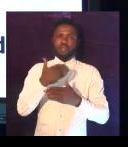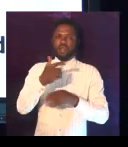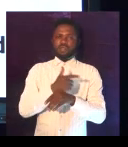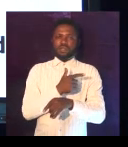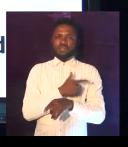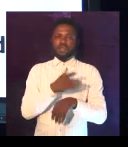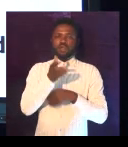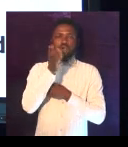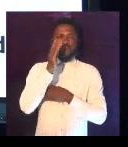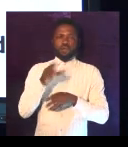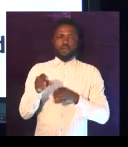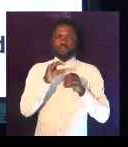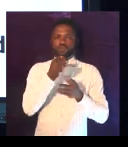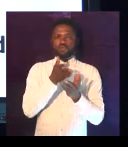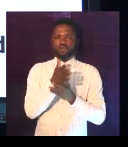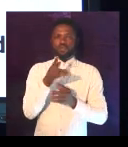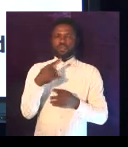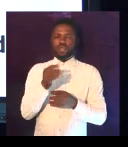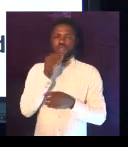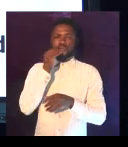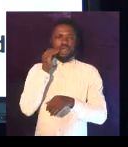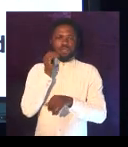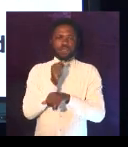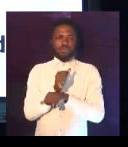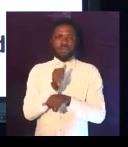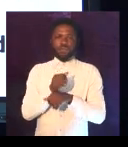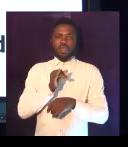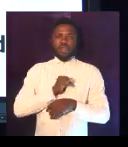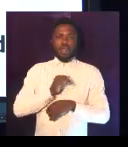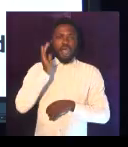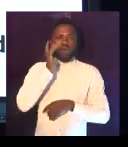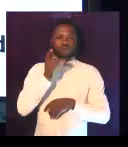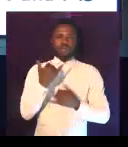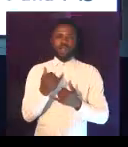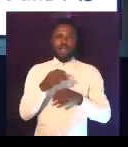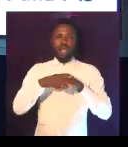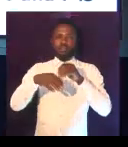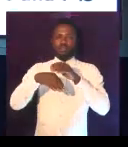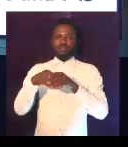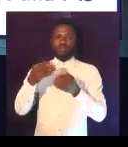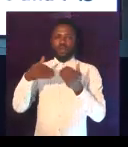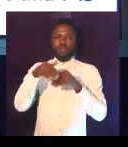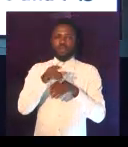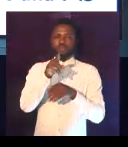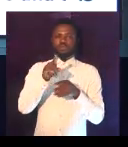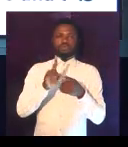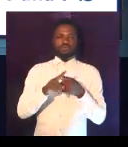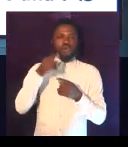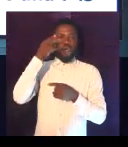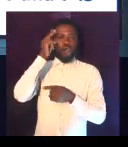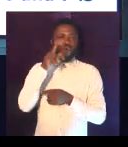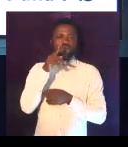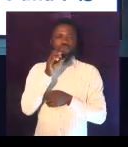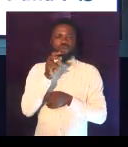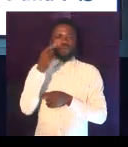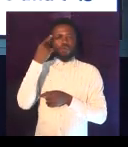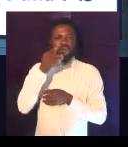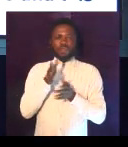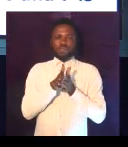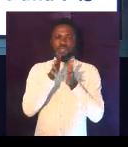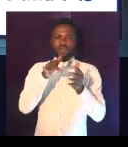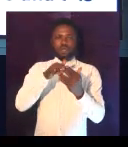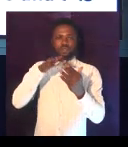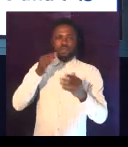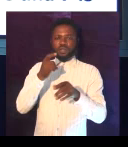lesson, God willing, to put you through the assignment. I will now hand you over to Uncle Popo for the